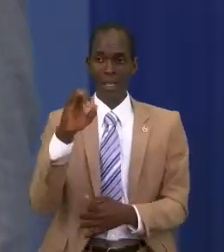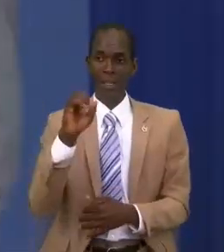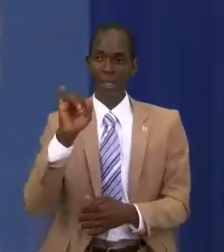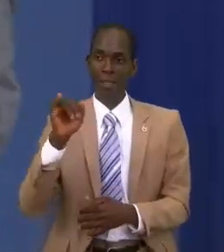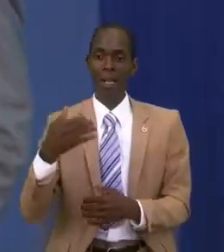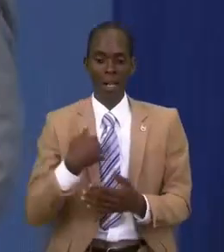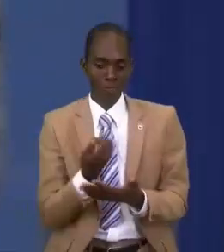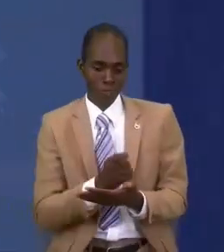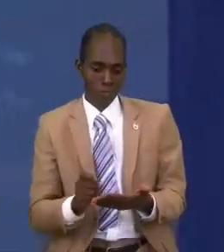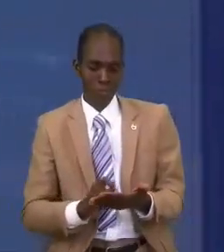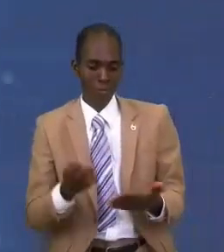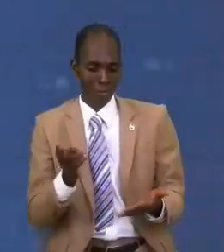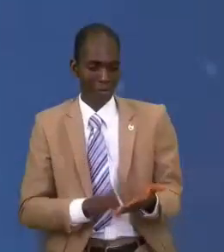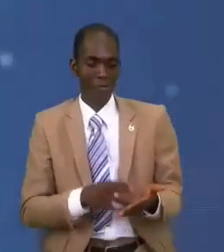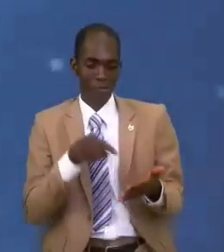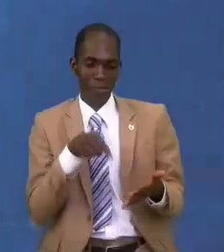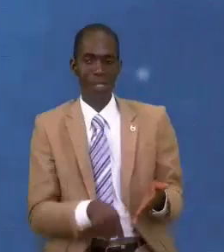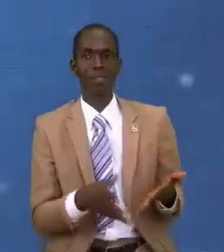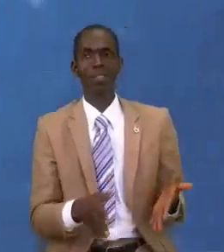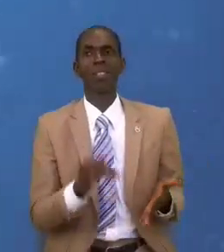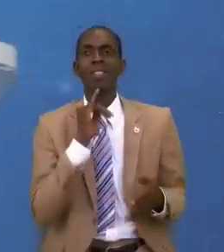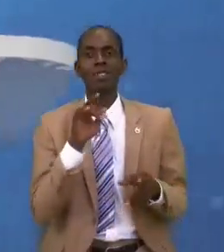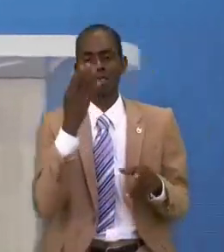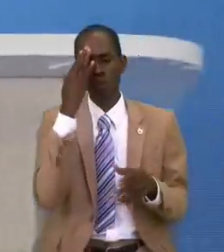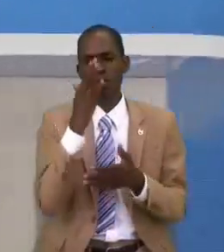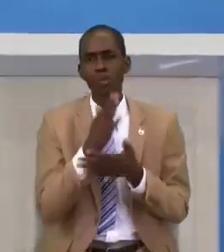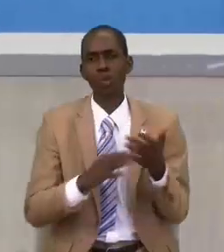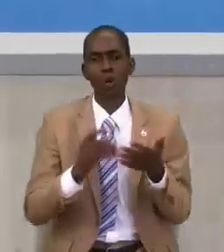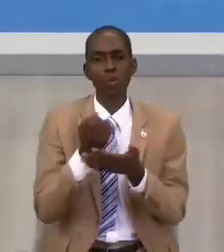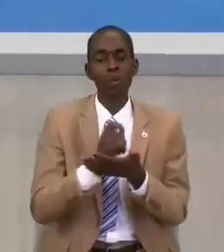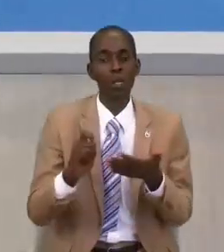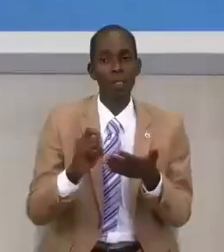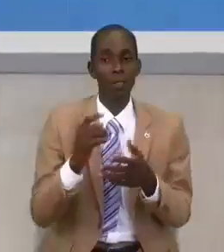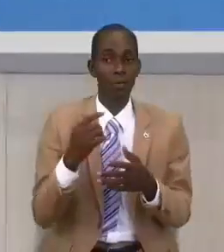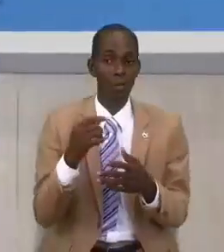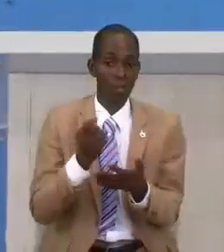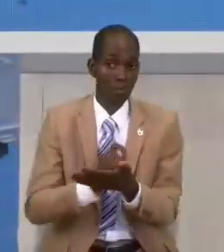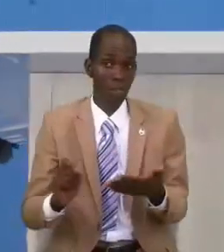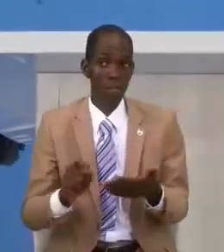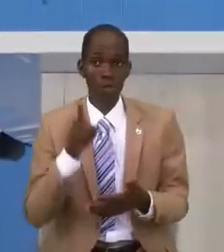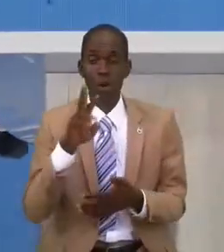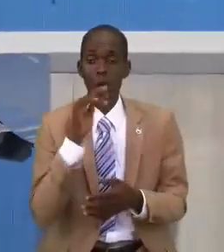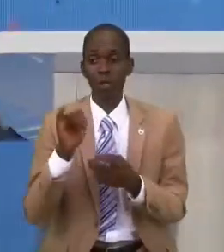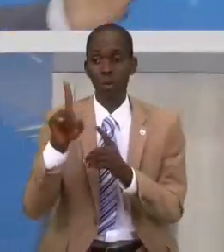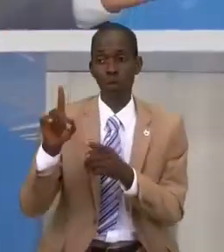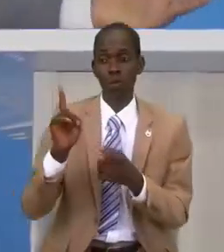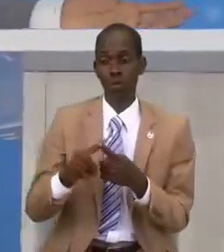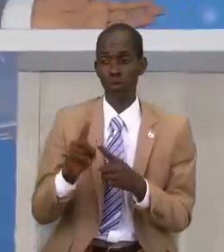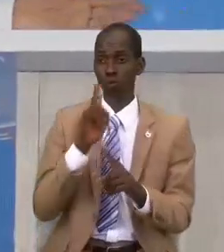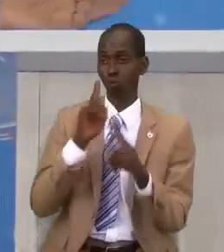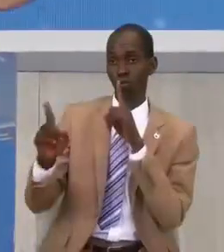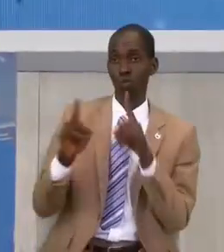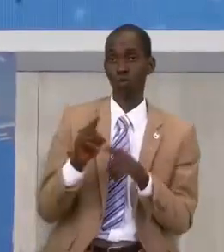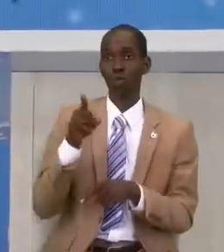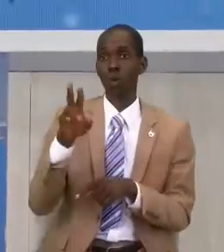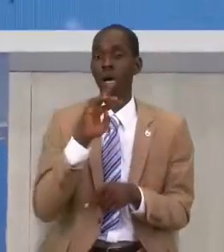writer. You are the one to deliver that speech. You are the one. The king is the one to deliver that speech, but he's a speech